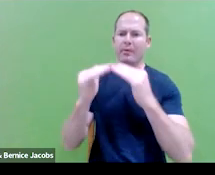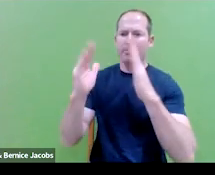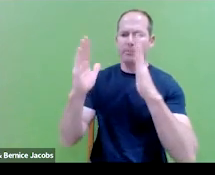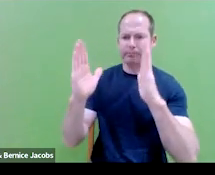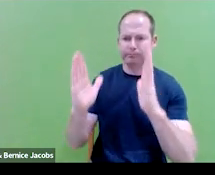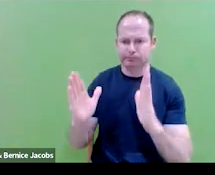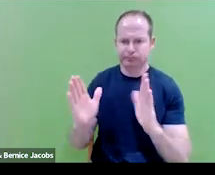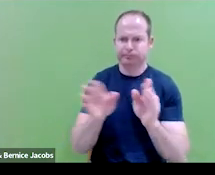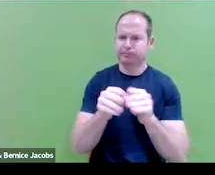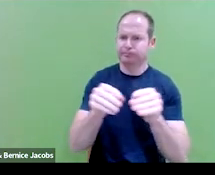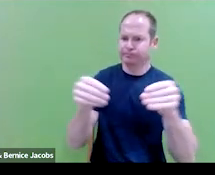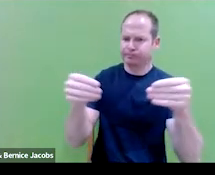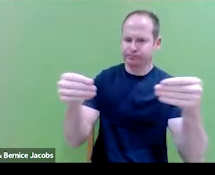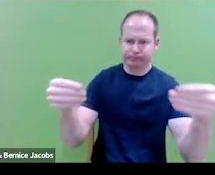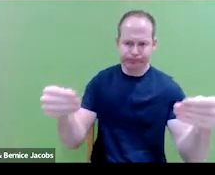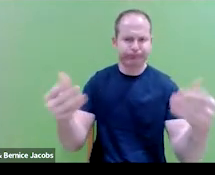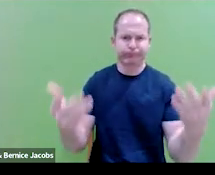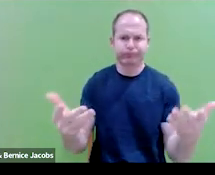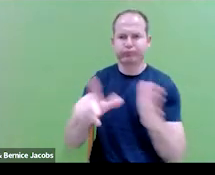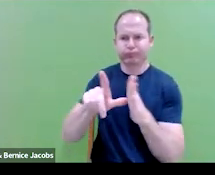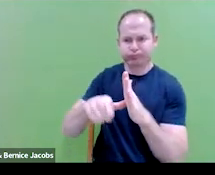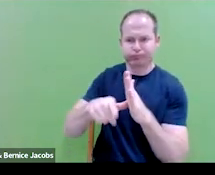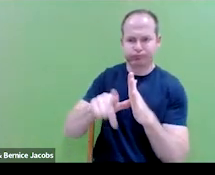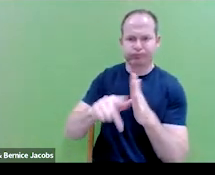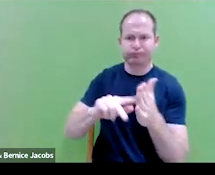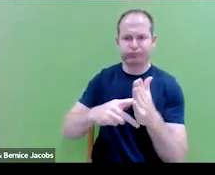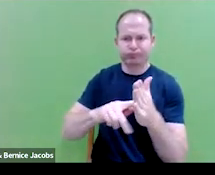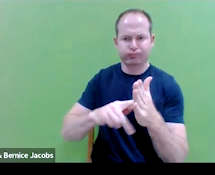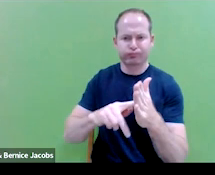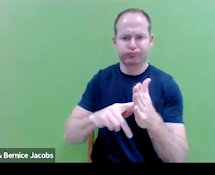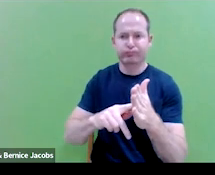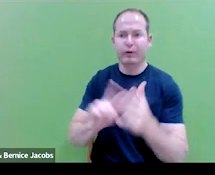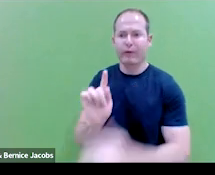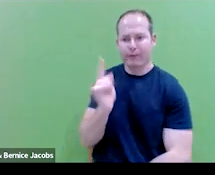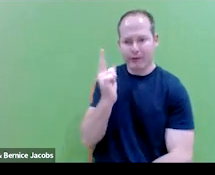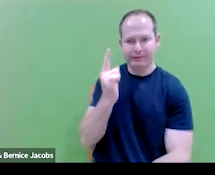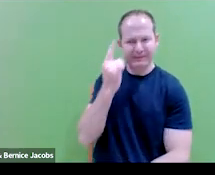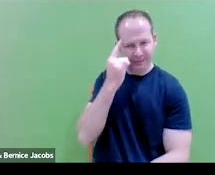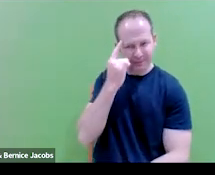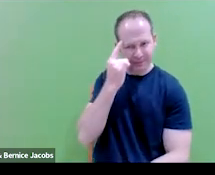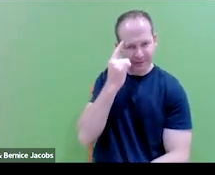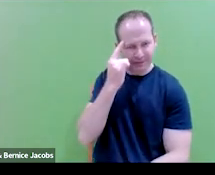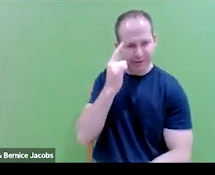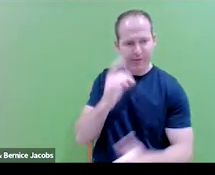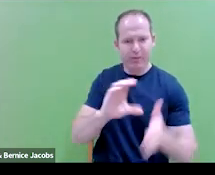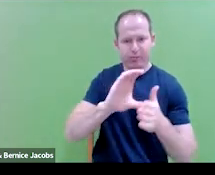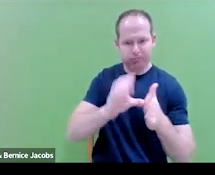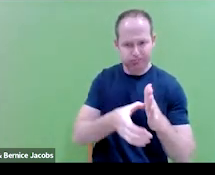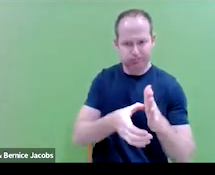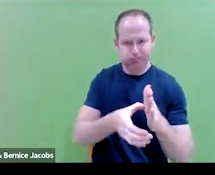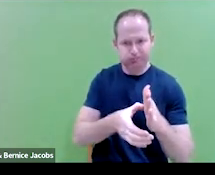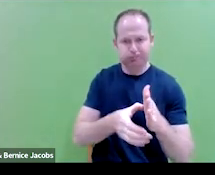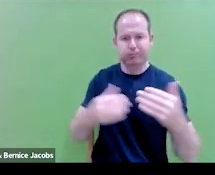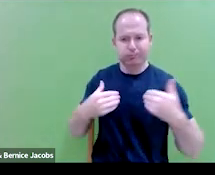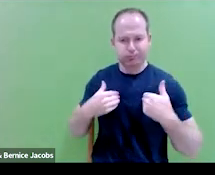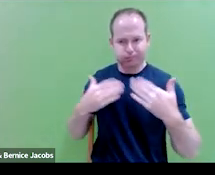we design it from the beginning to be inclusive of people with disabilities, the aesthetics is no longer a problem. It only becomes